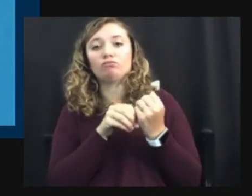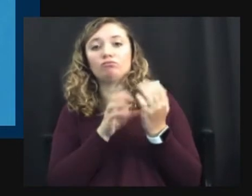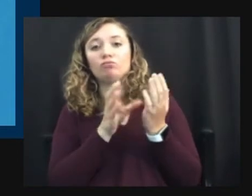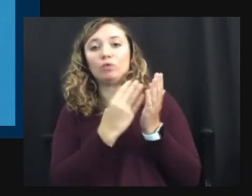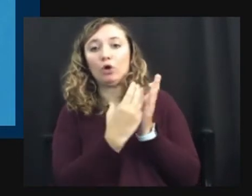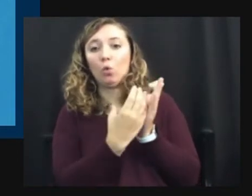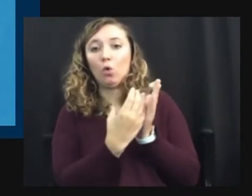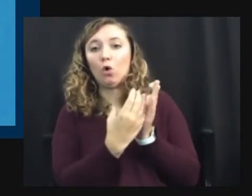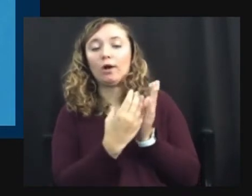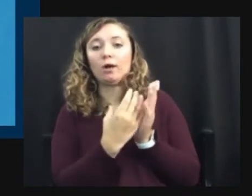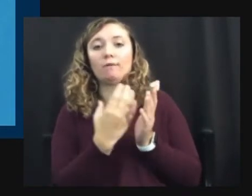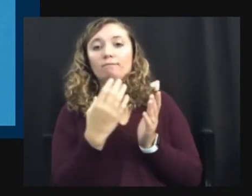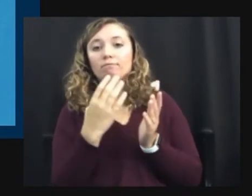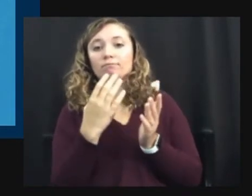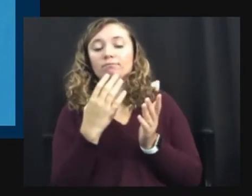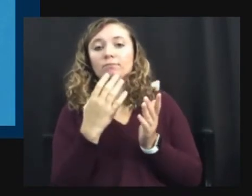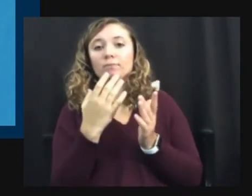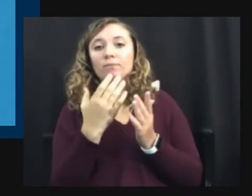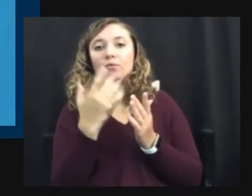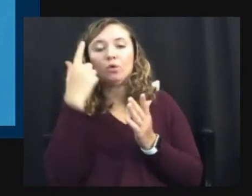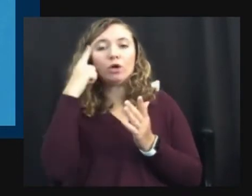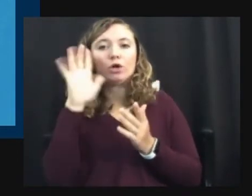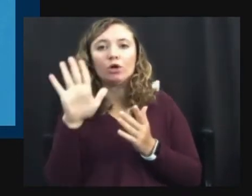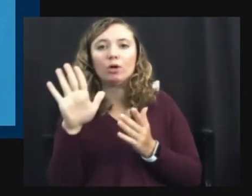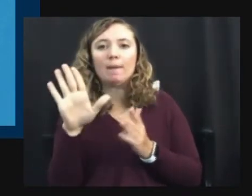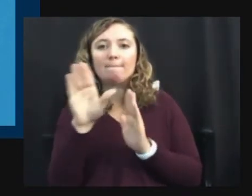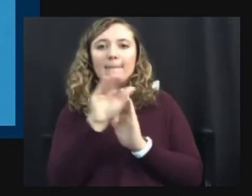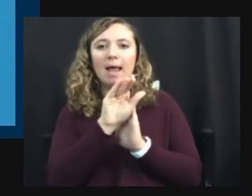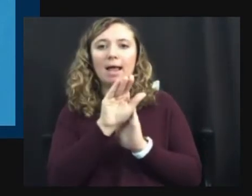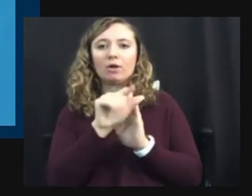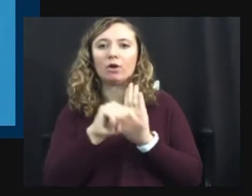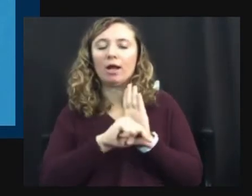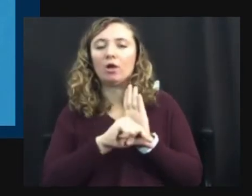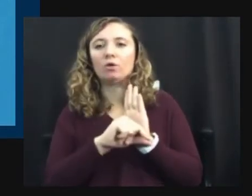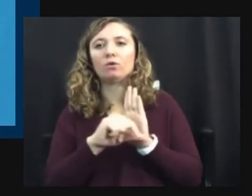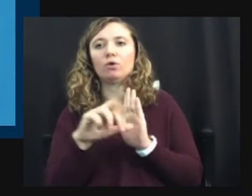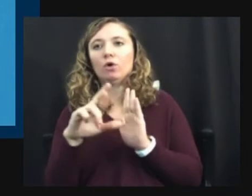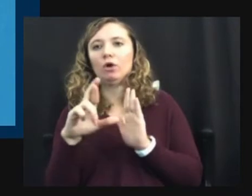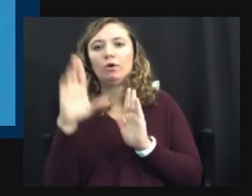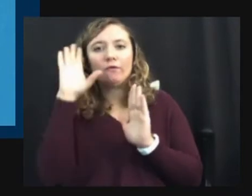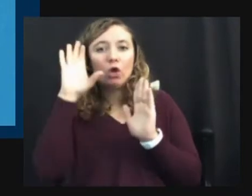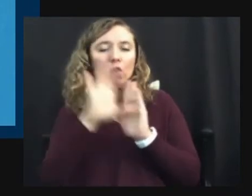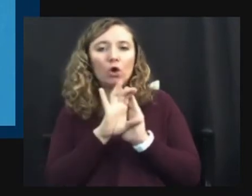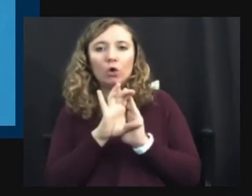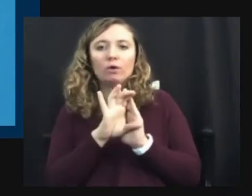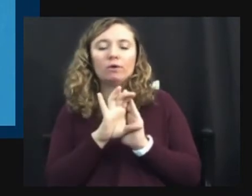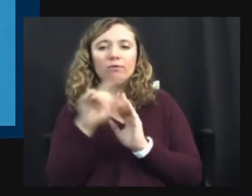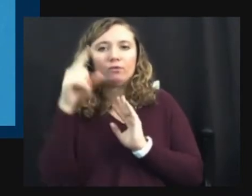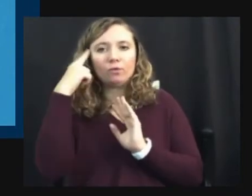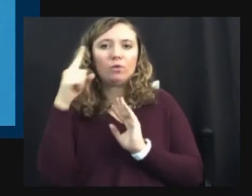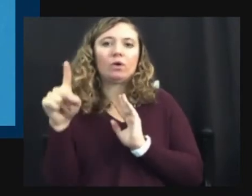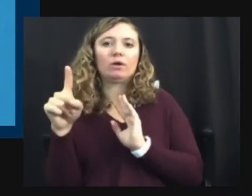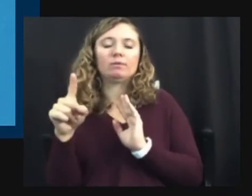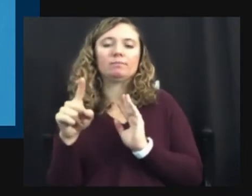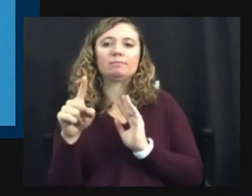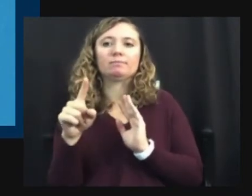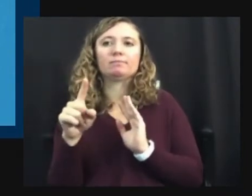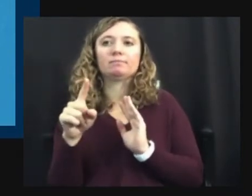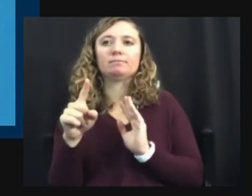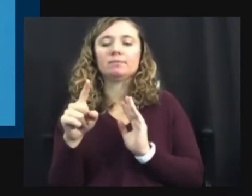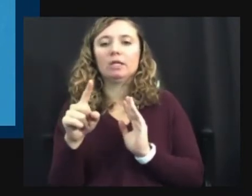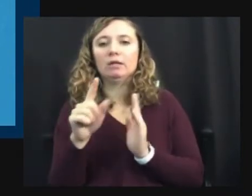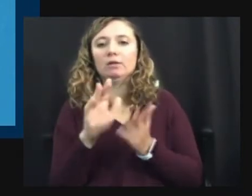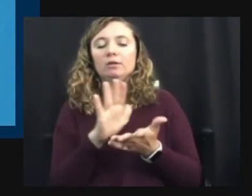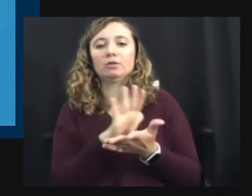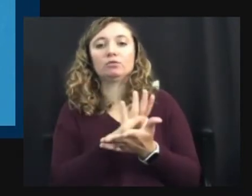as your background or as your photo or image on the Zoom. But really having